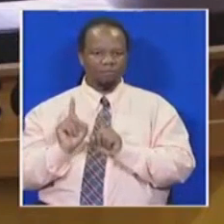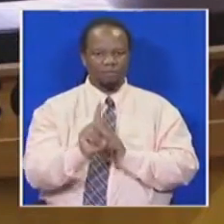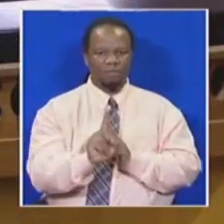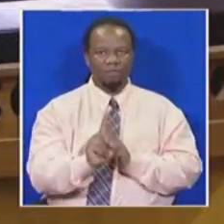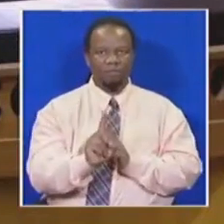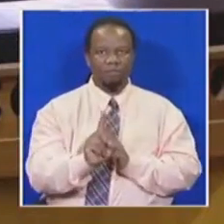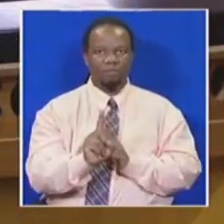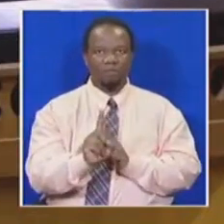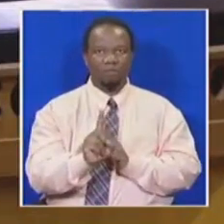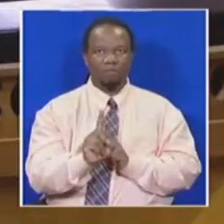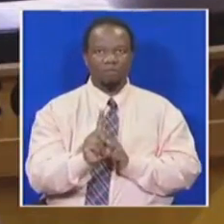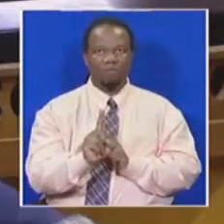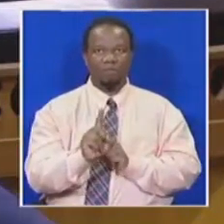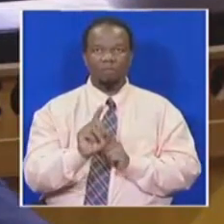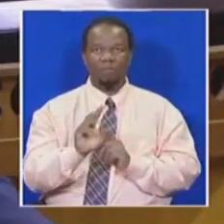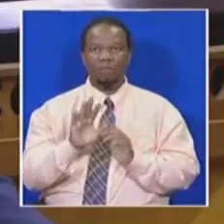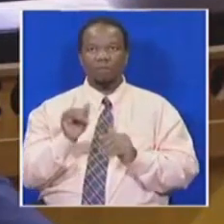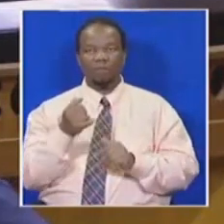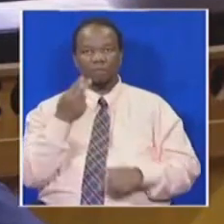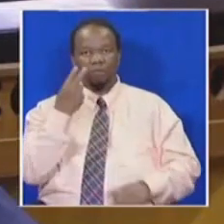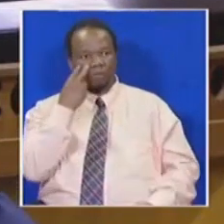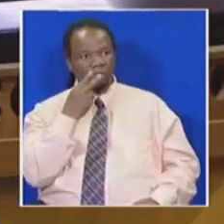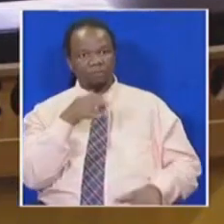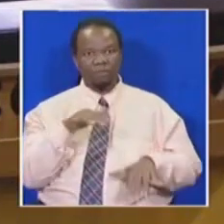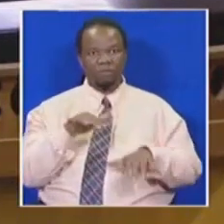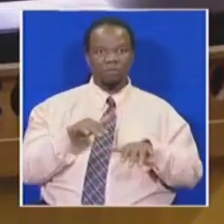the opposition doors. He looks rattled.